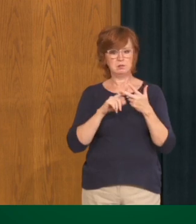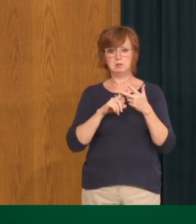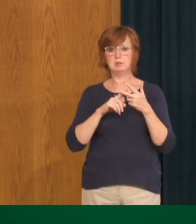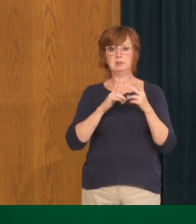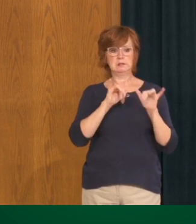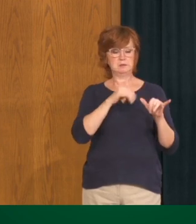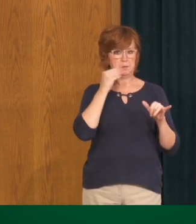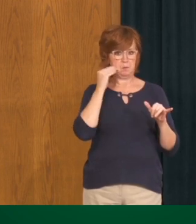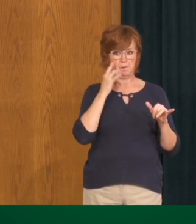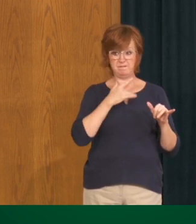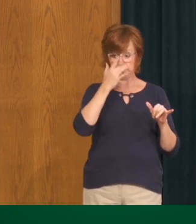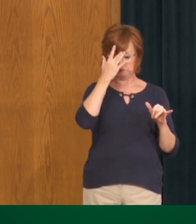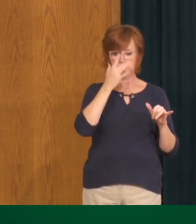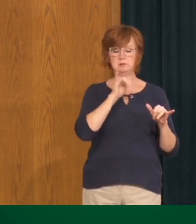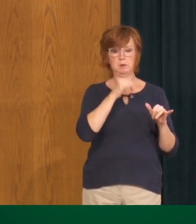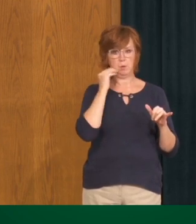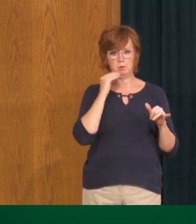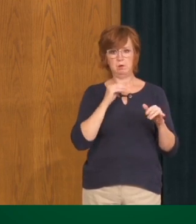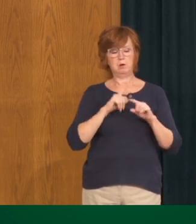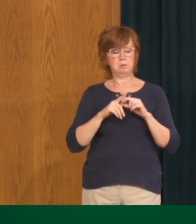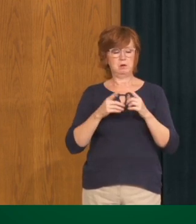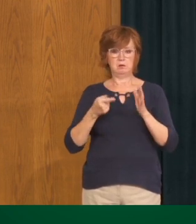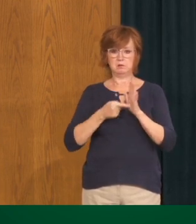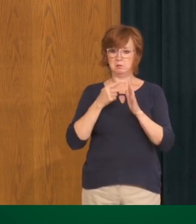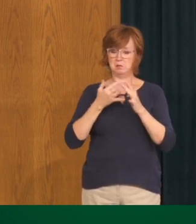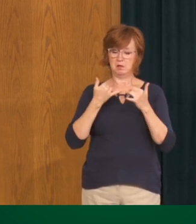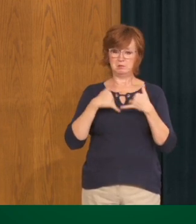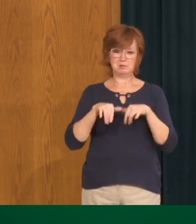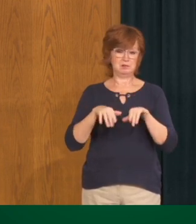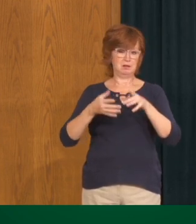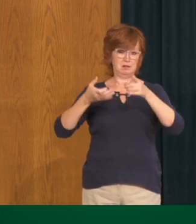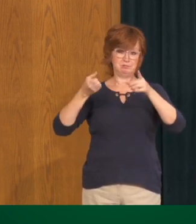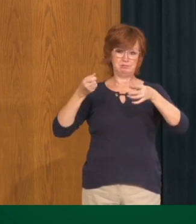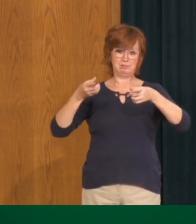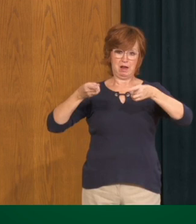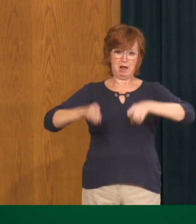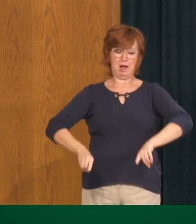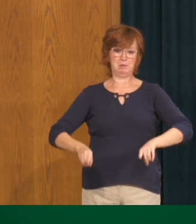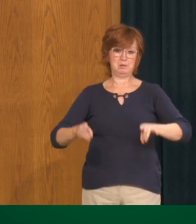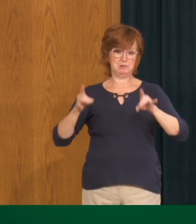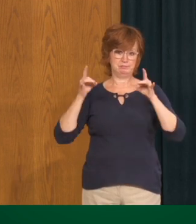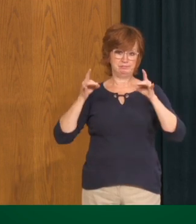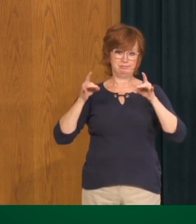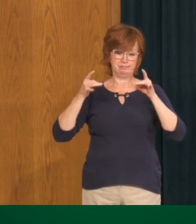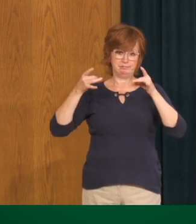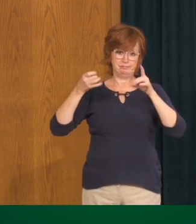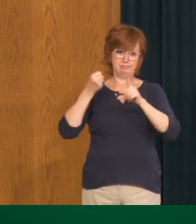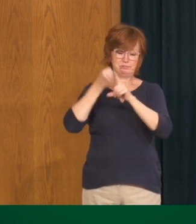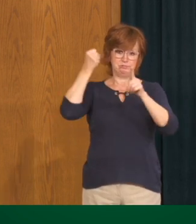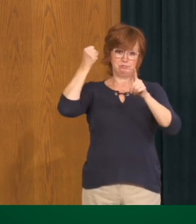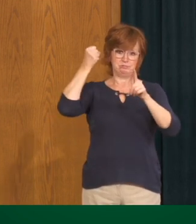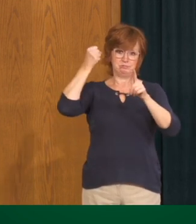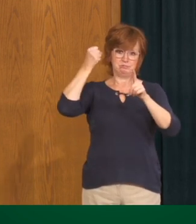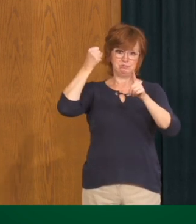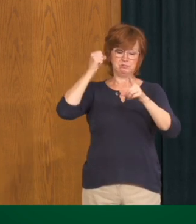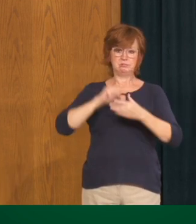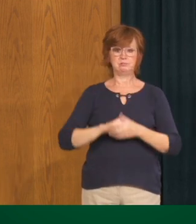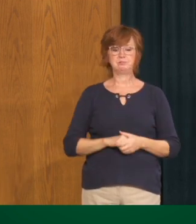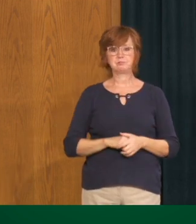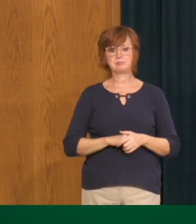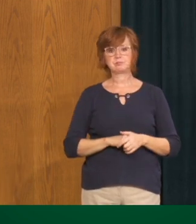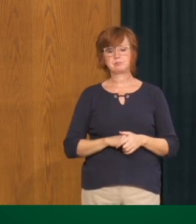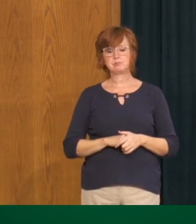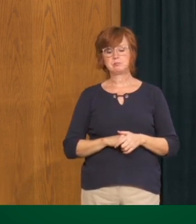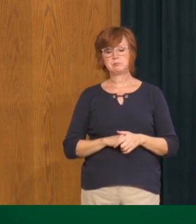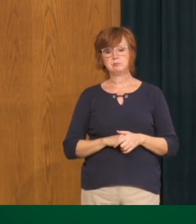sick, even if a case or cluster does happen, it doesn't expand into a major outbreak. And secondly, we have consulted with